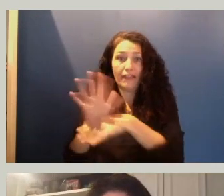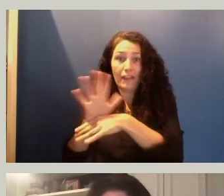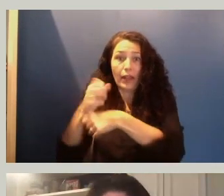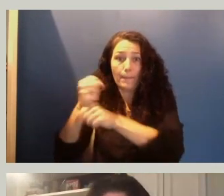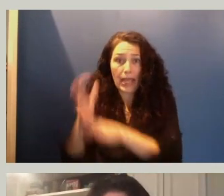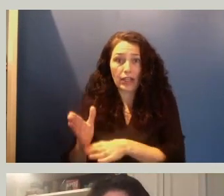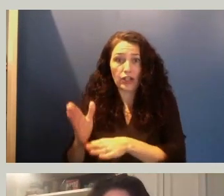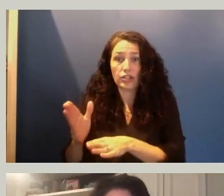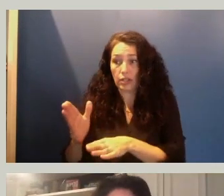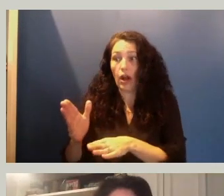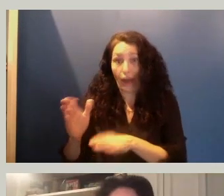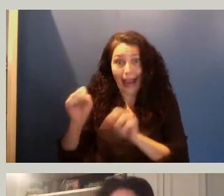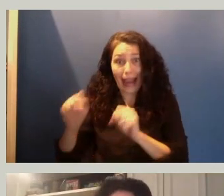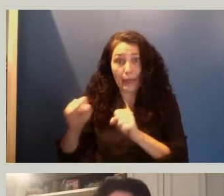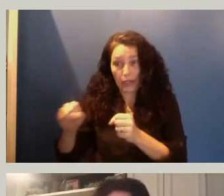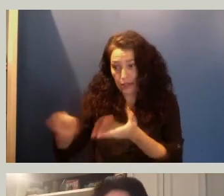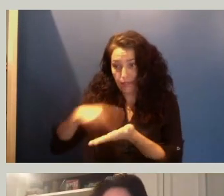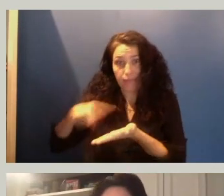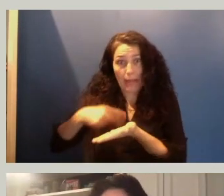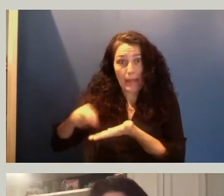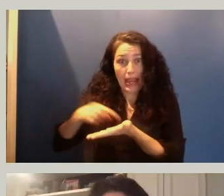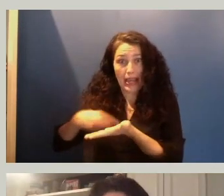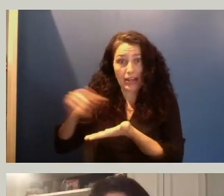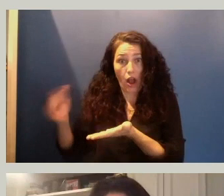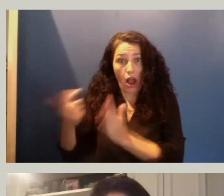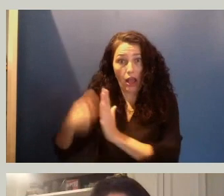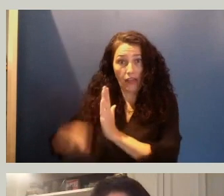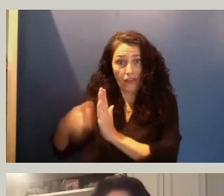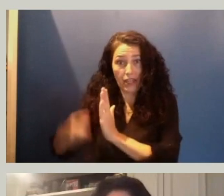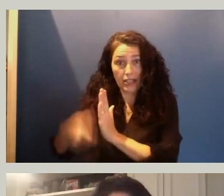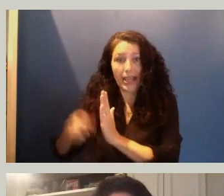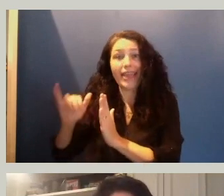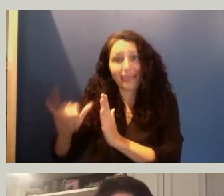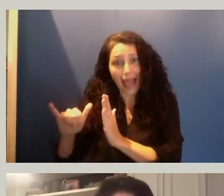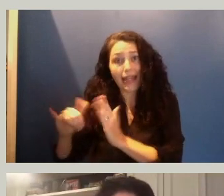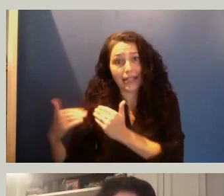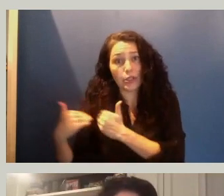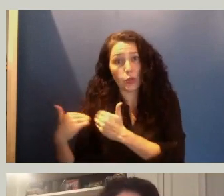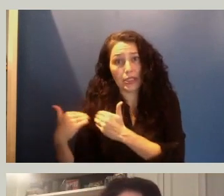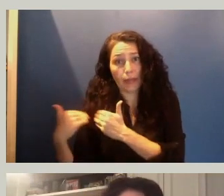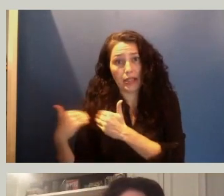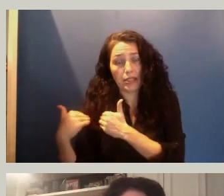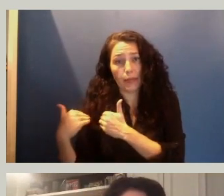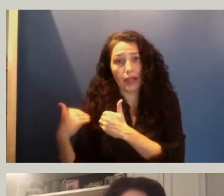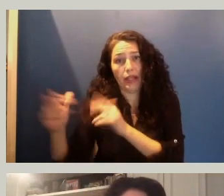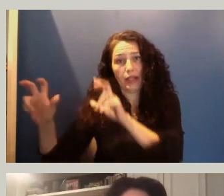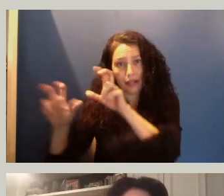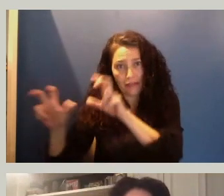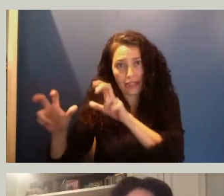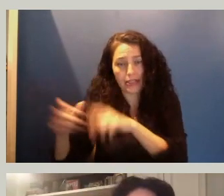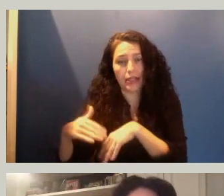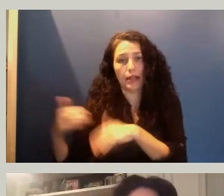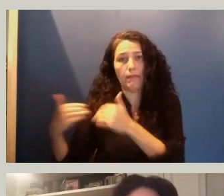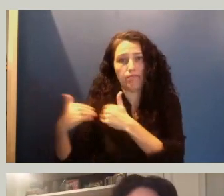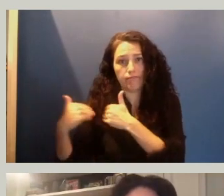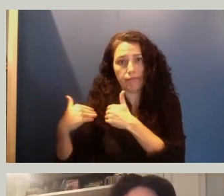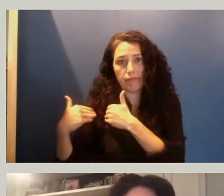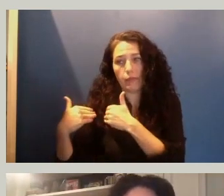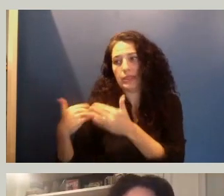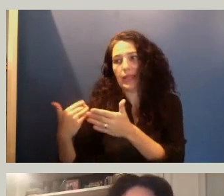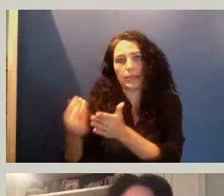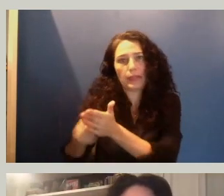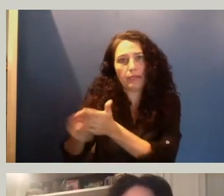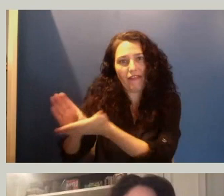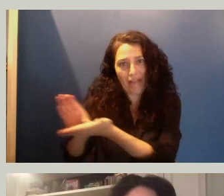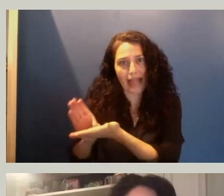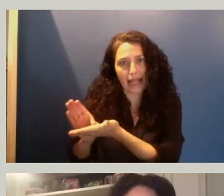be paid their fees, we argue that is part of responsible investing and financing. The other thing is because we